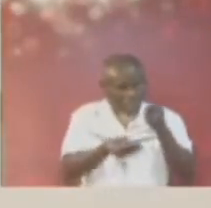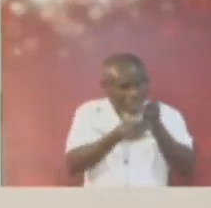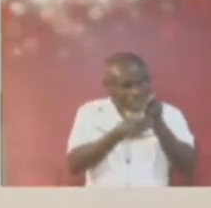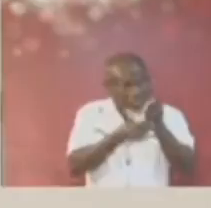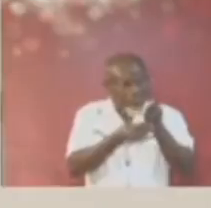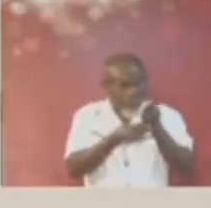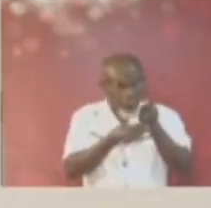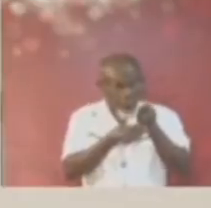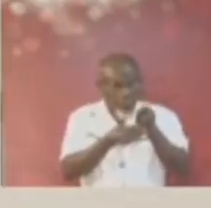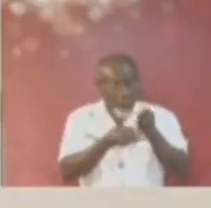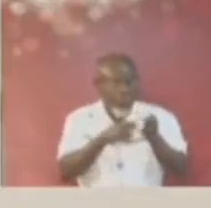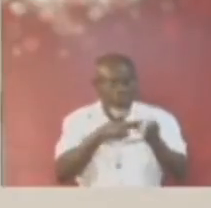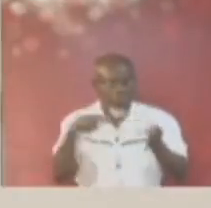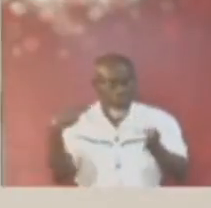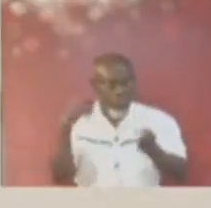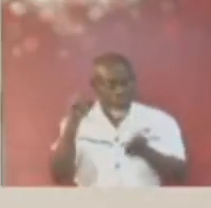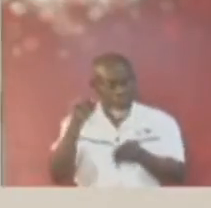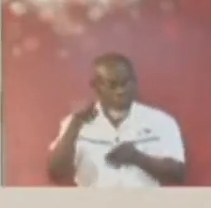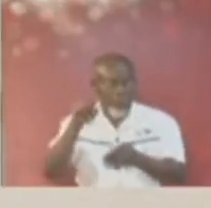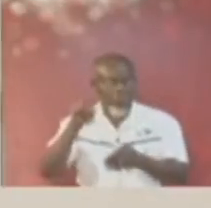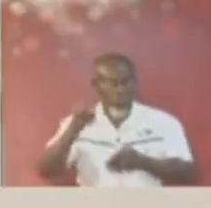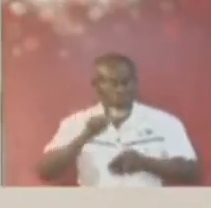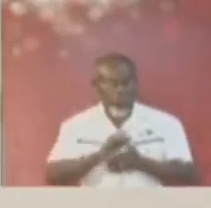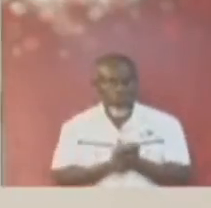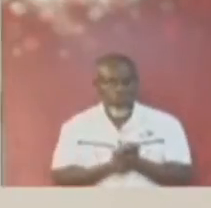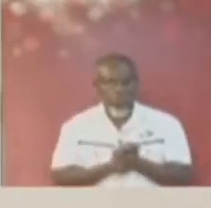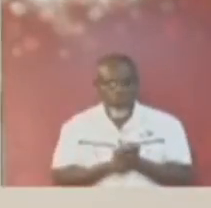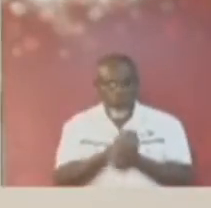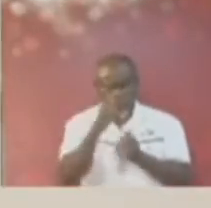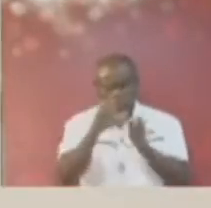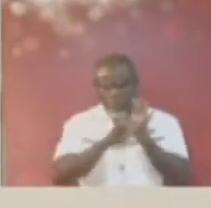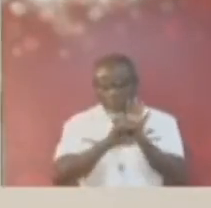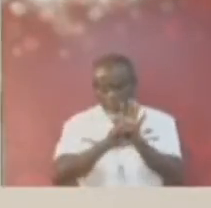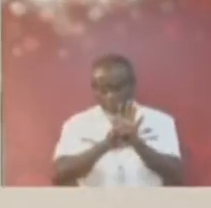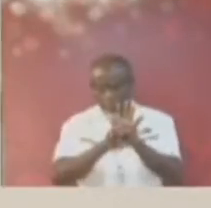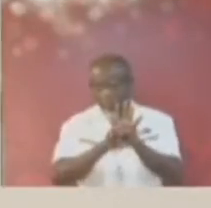the most telling is one that gives us a nice